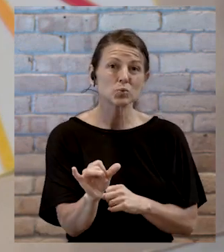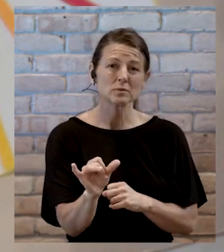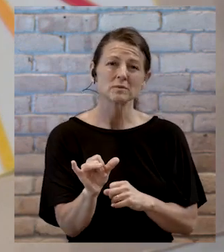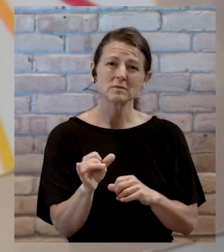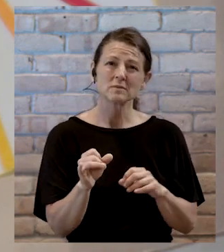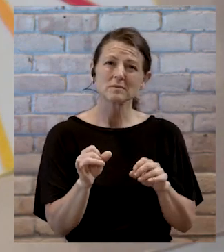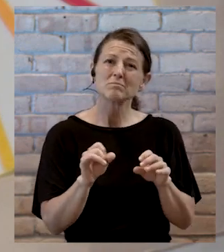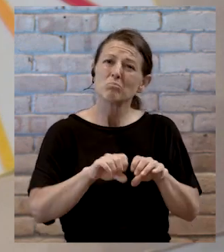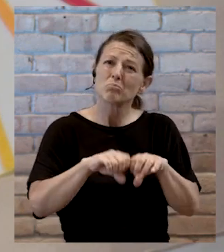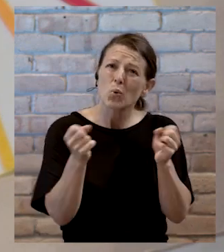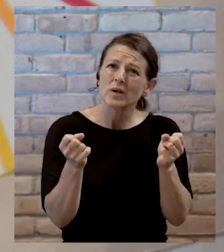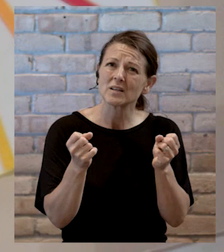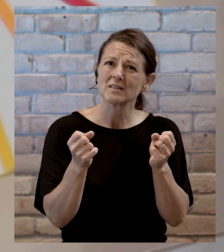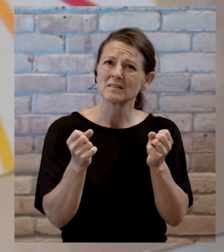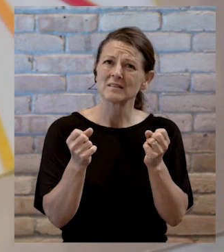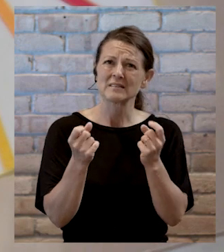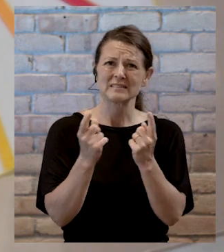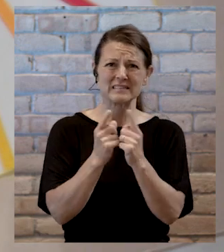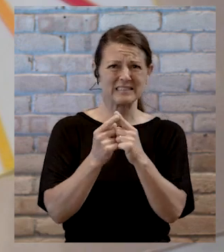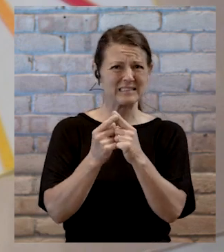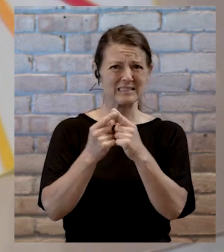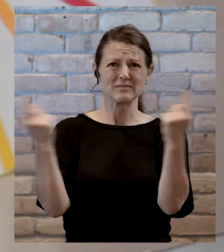Brokenness and division.